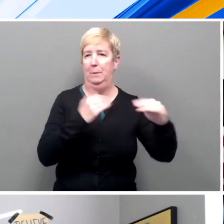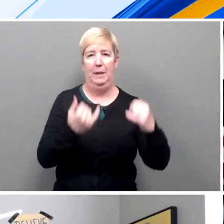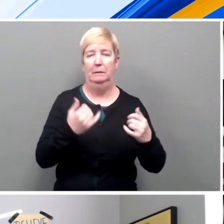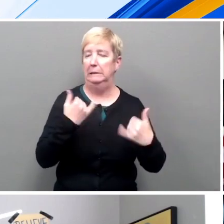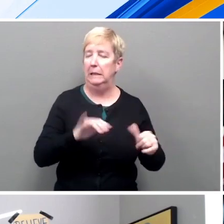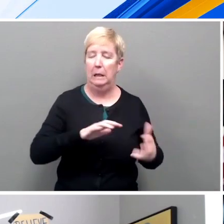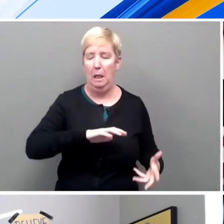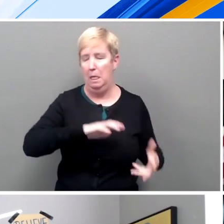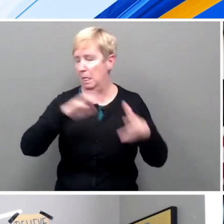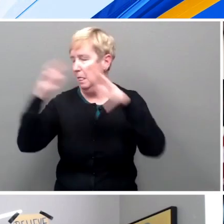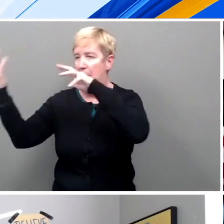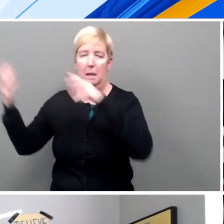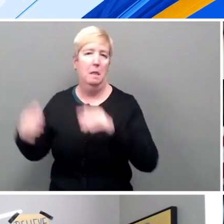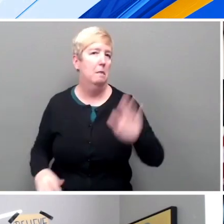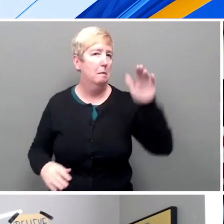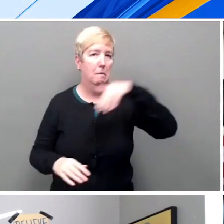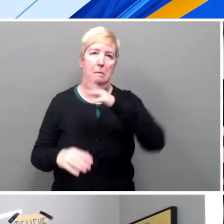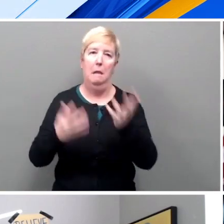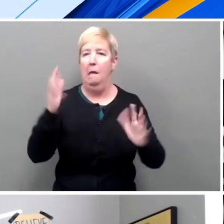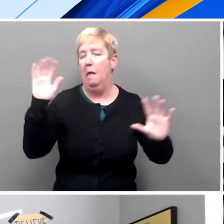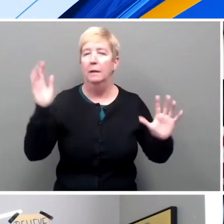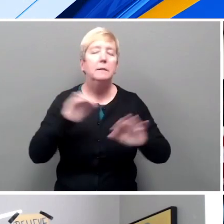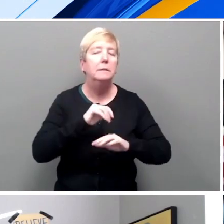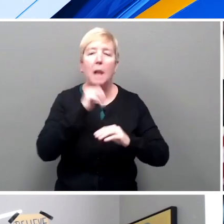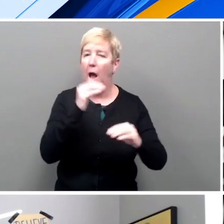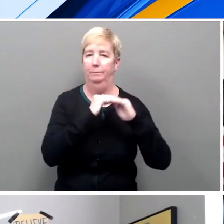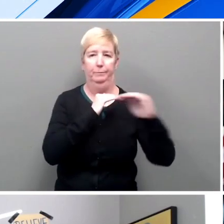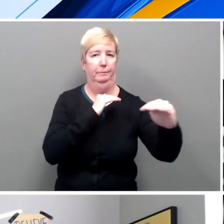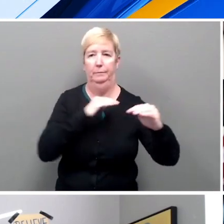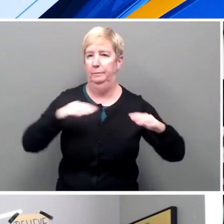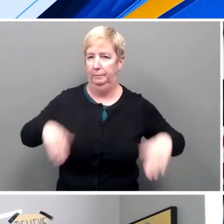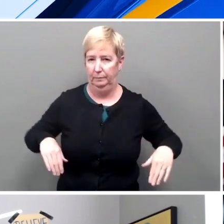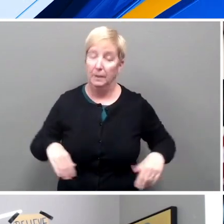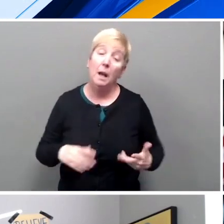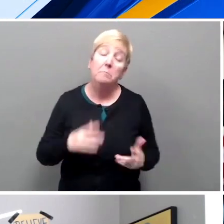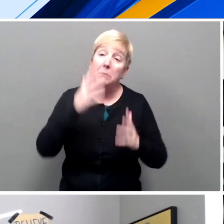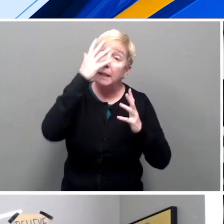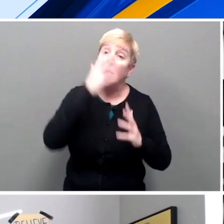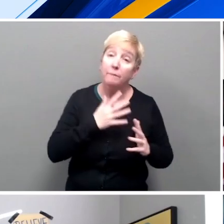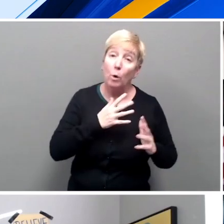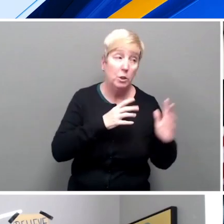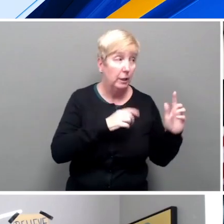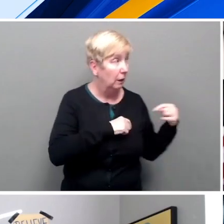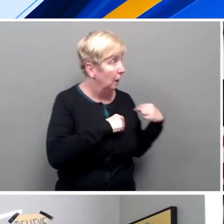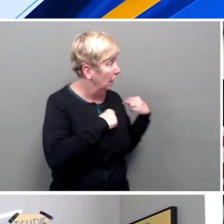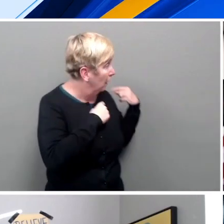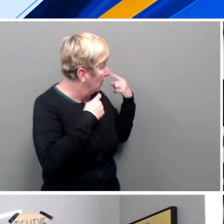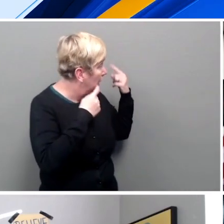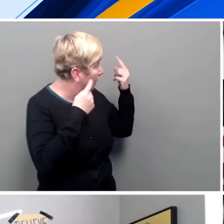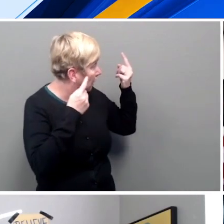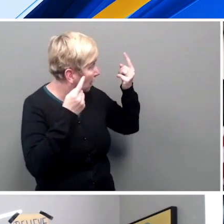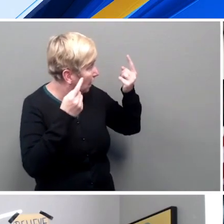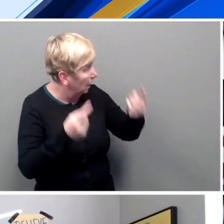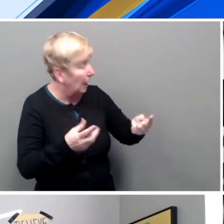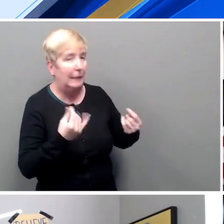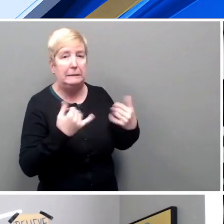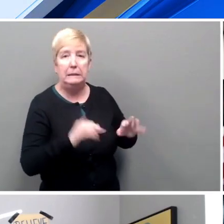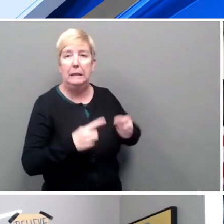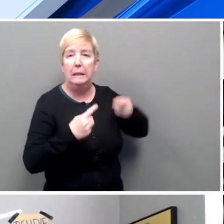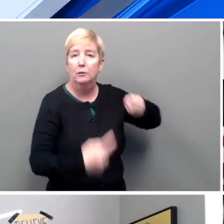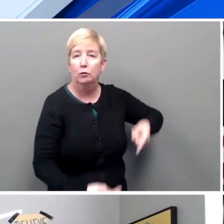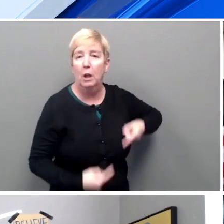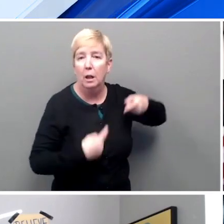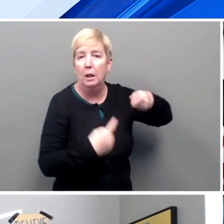with this pandemic, and so it's unfortunate that we're this far and we're still struggling to manage